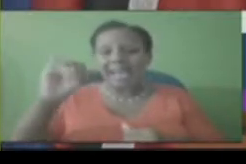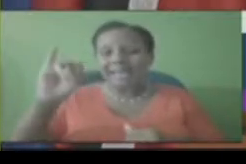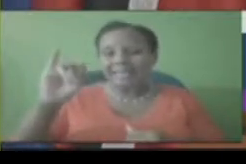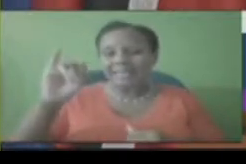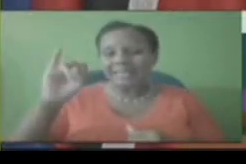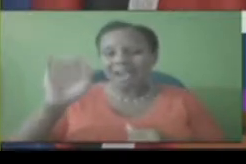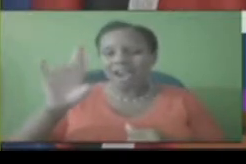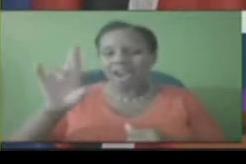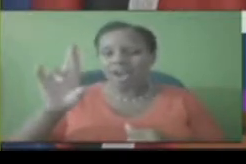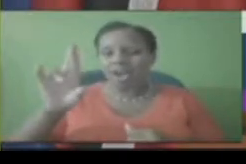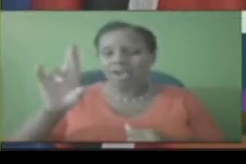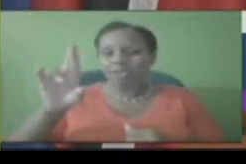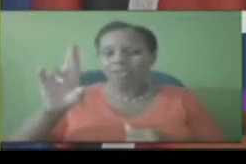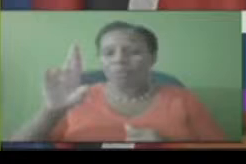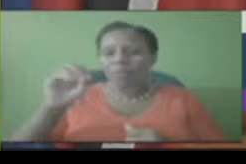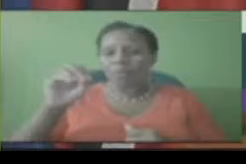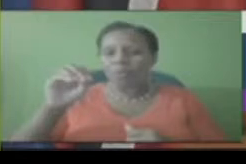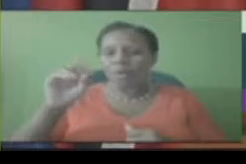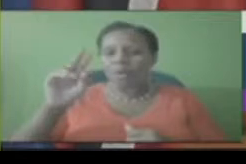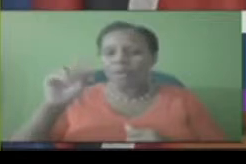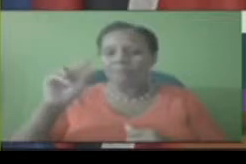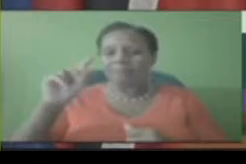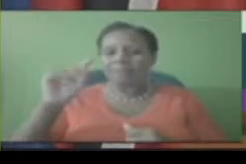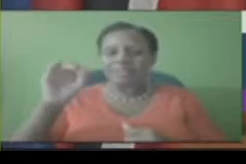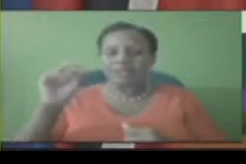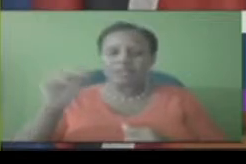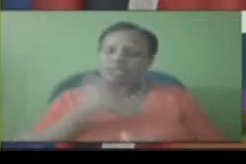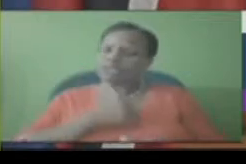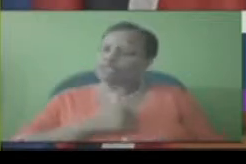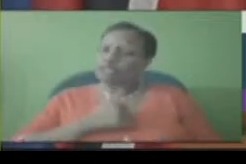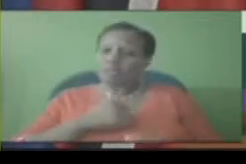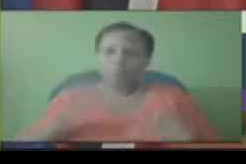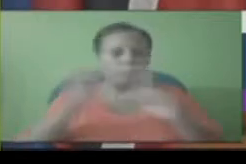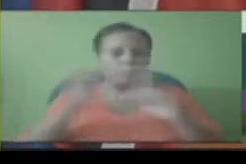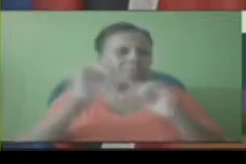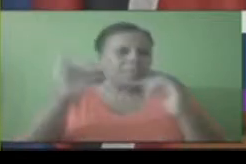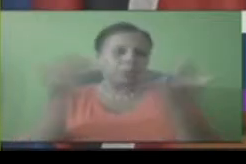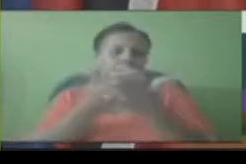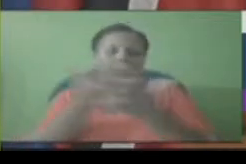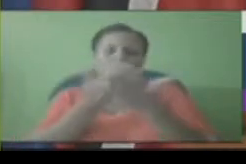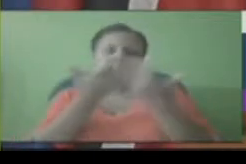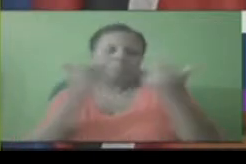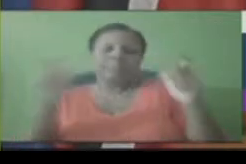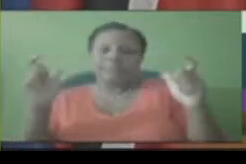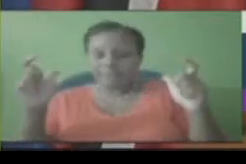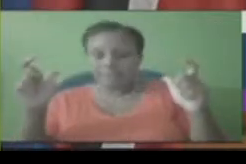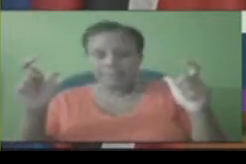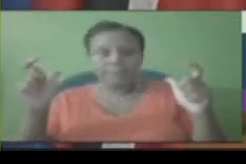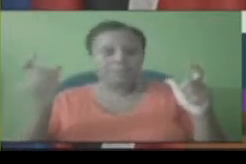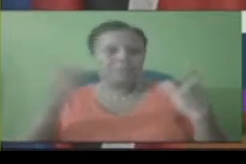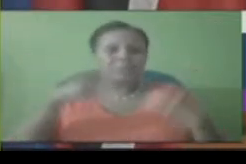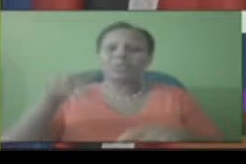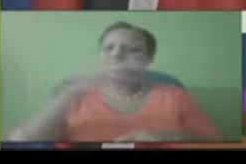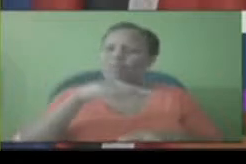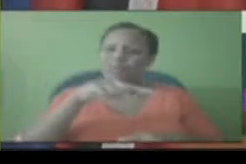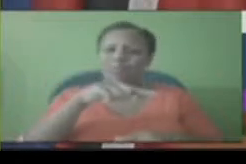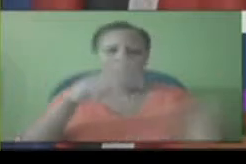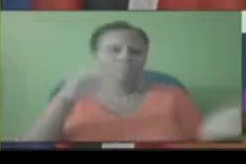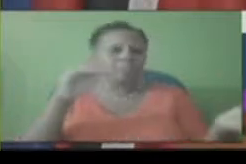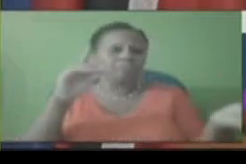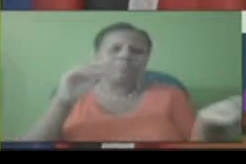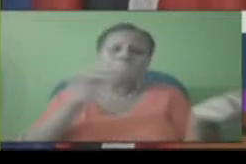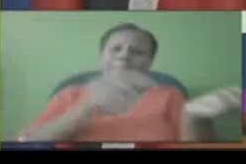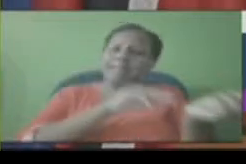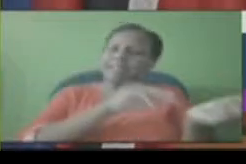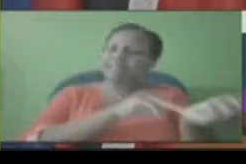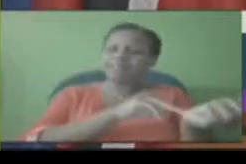release, even as we jump on this additional new drug, that these other drugs are not authorized at this time. I